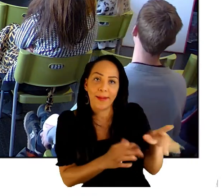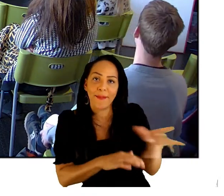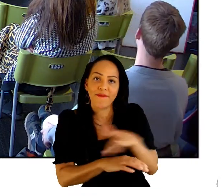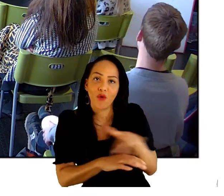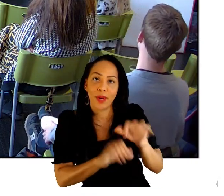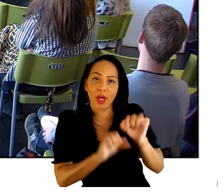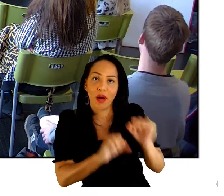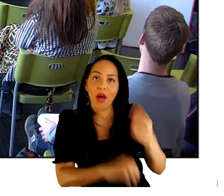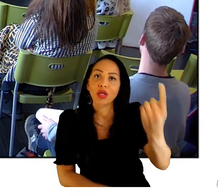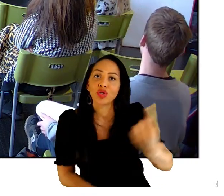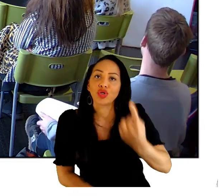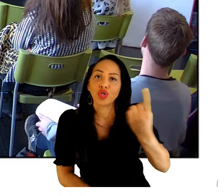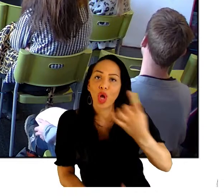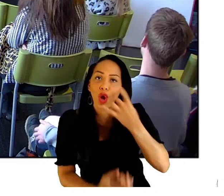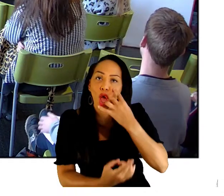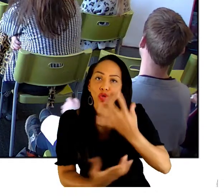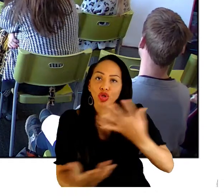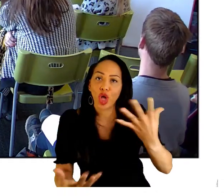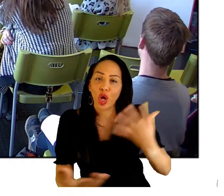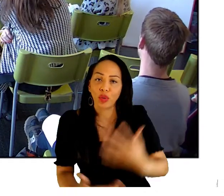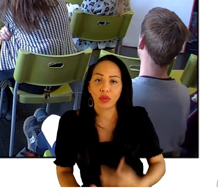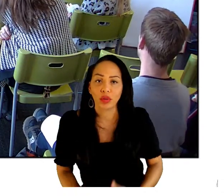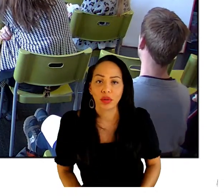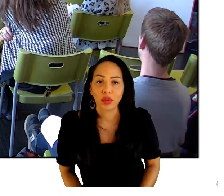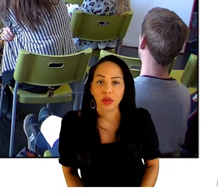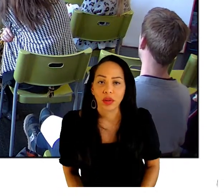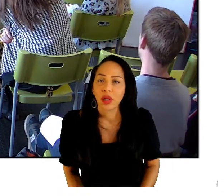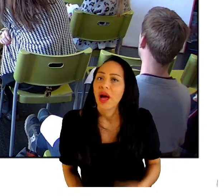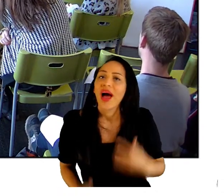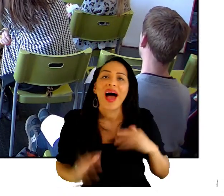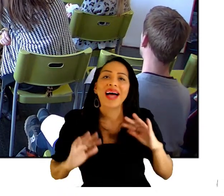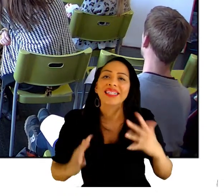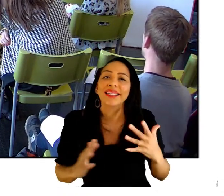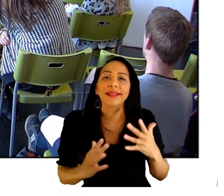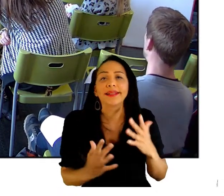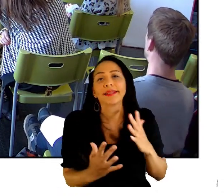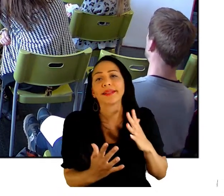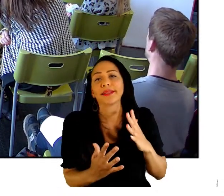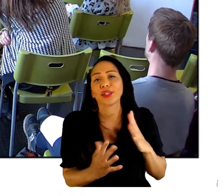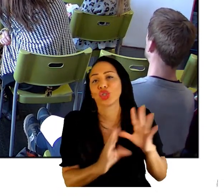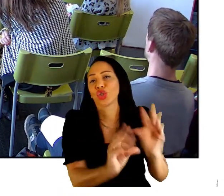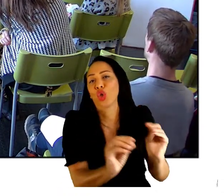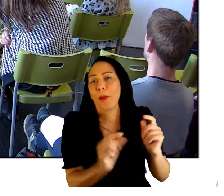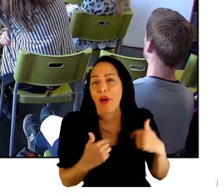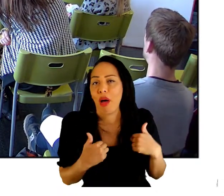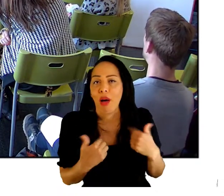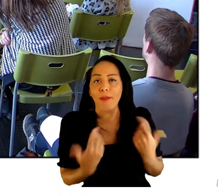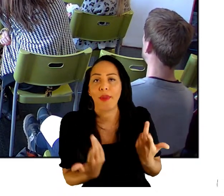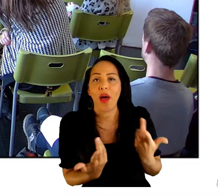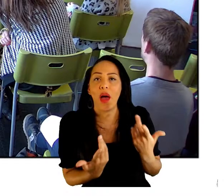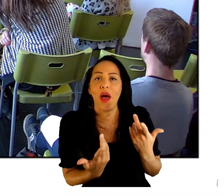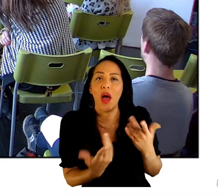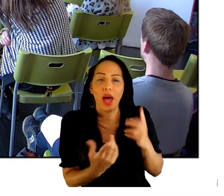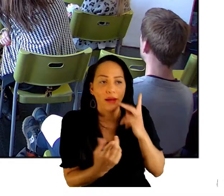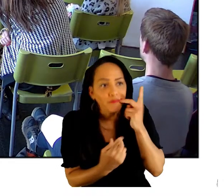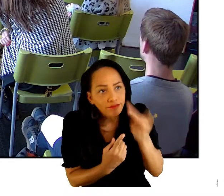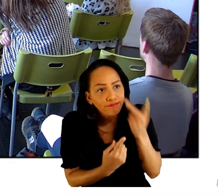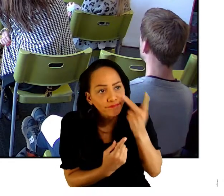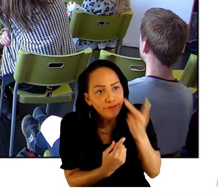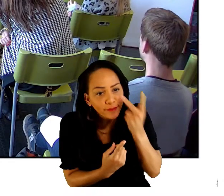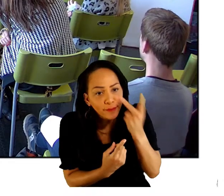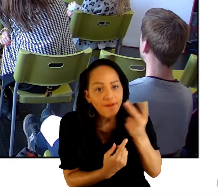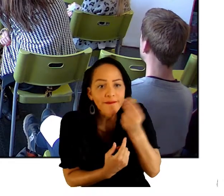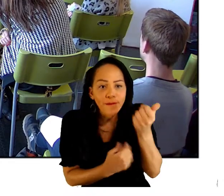I won't say that I stalked her, but I came to see it several times and insisted we went out for coffee. And because I was fascinated